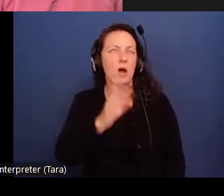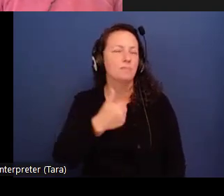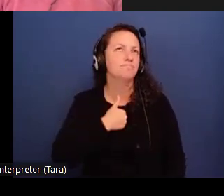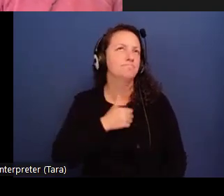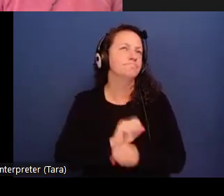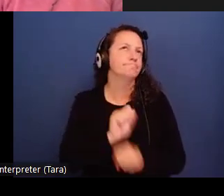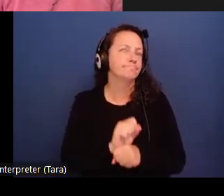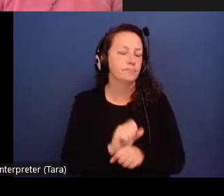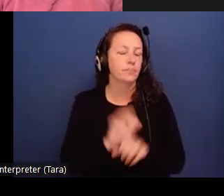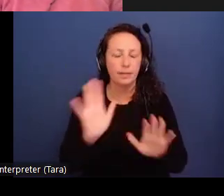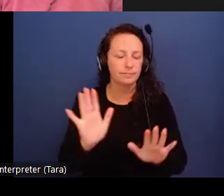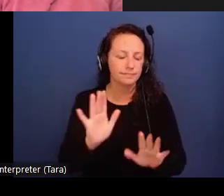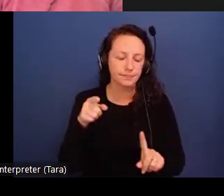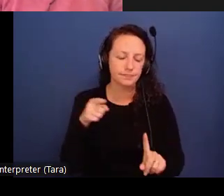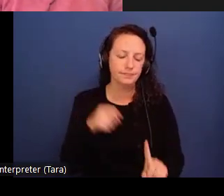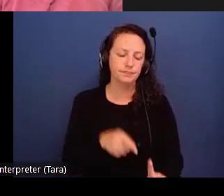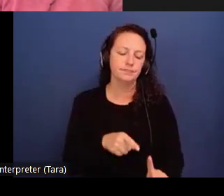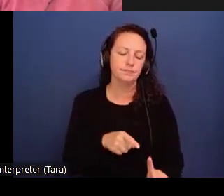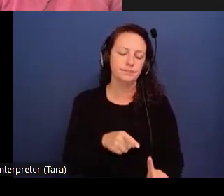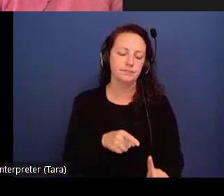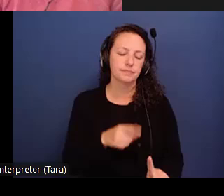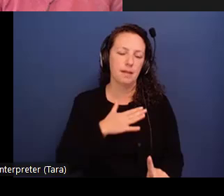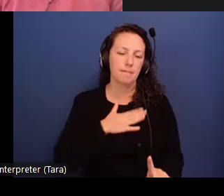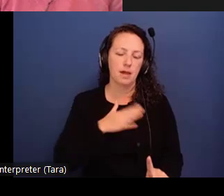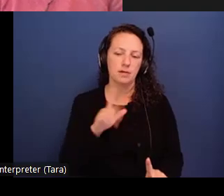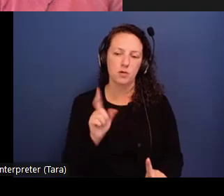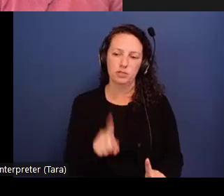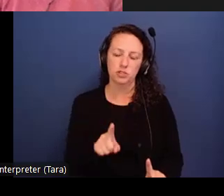um, I guess my question would be,